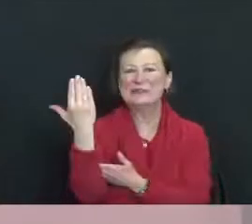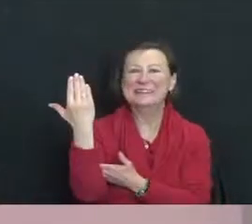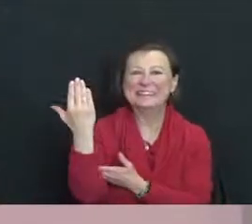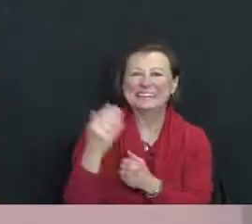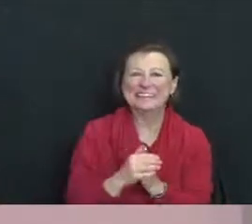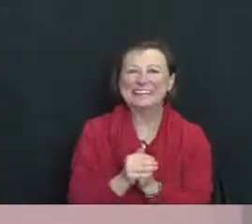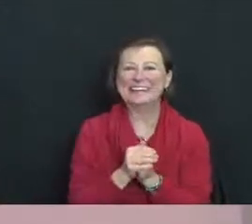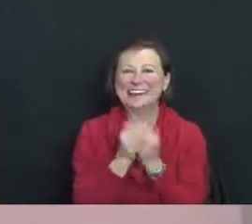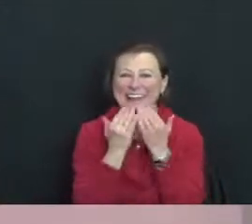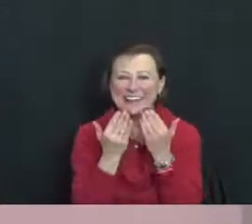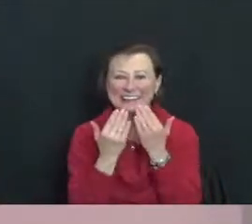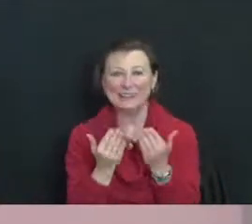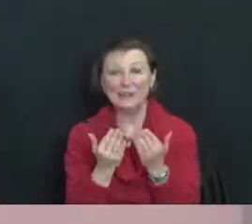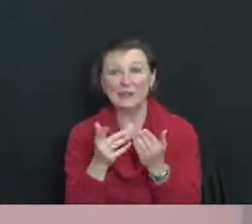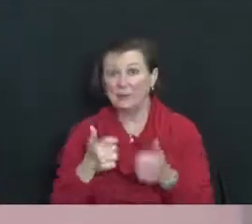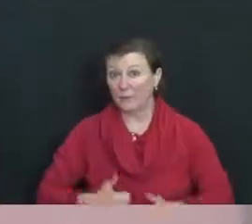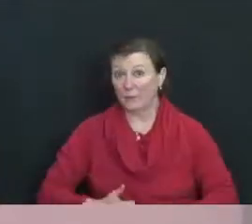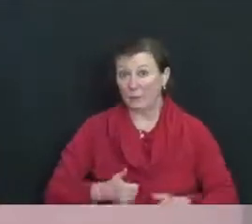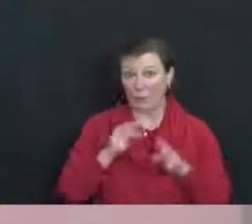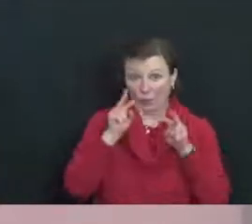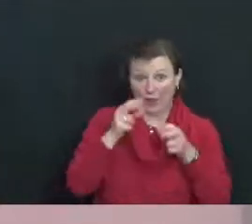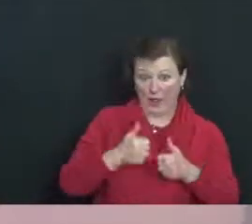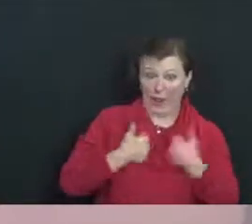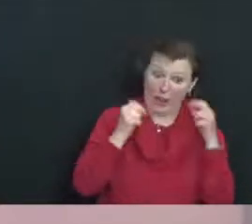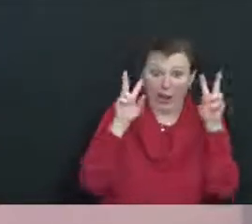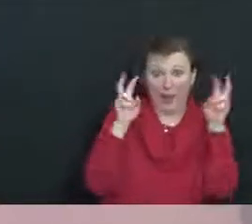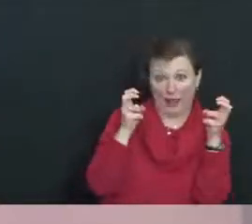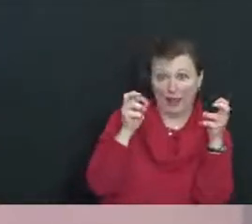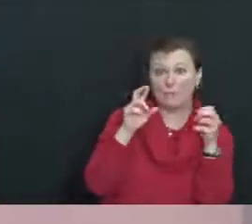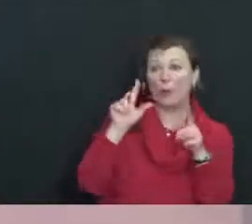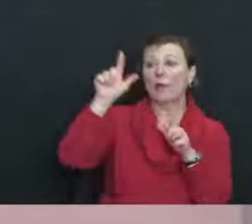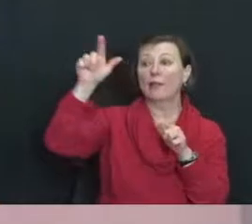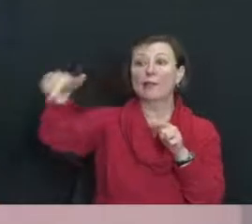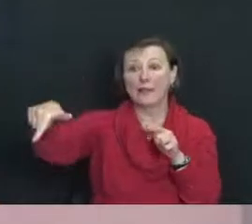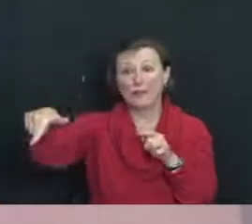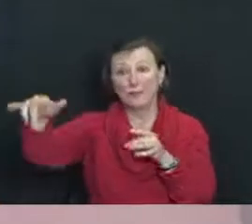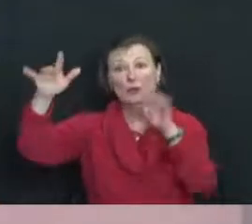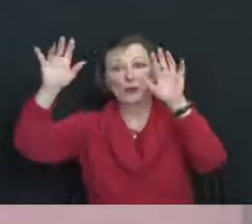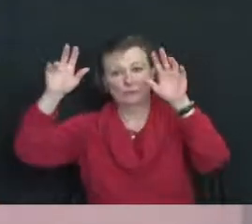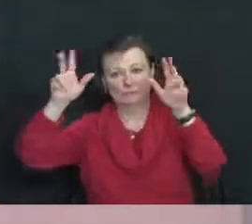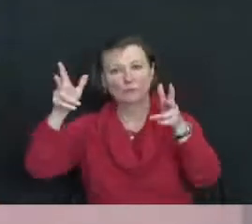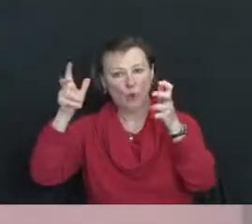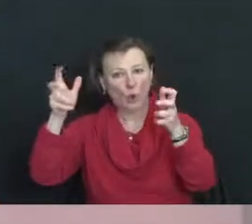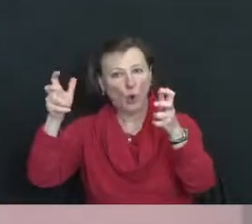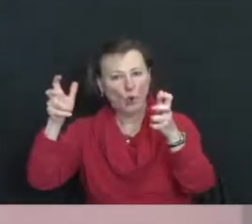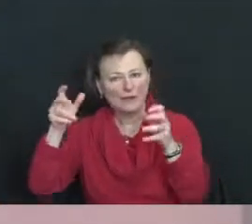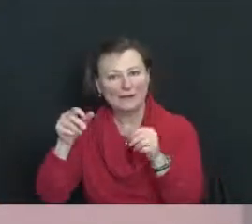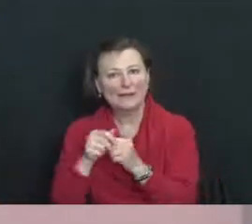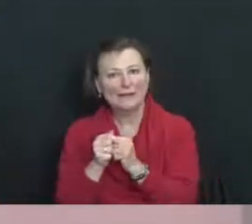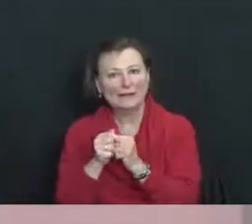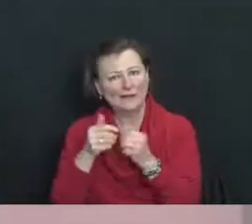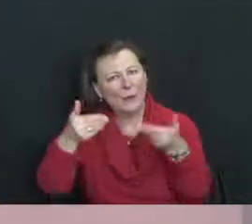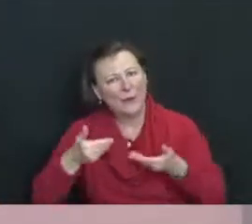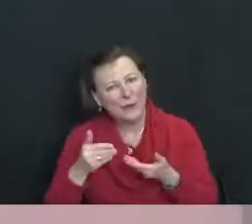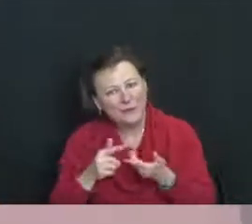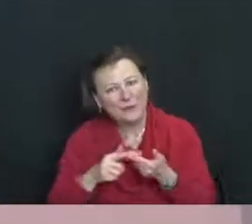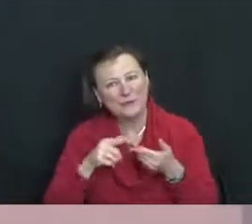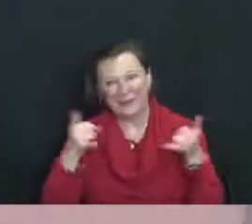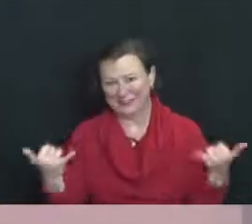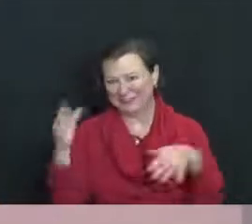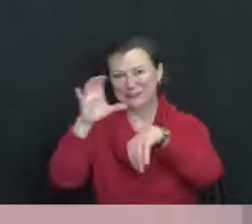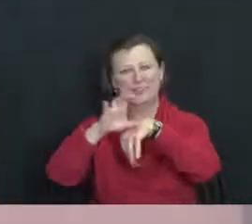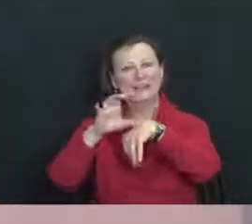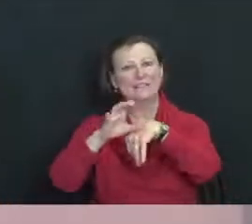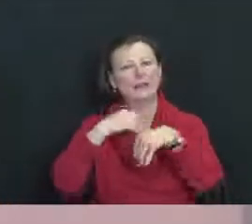this live or as a later recording, I would like to welcome you to this service, and I hope you